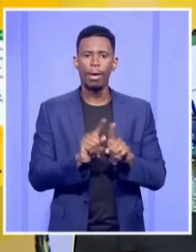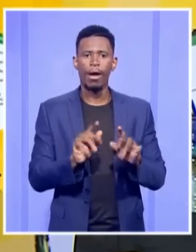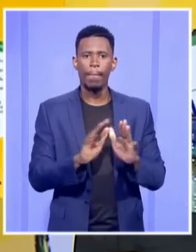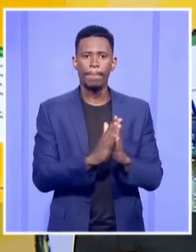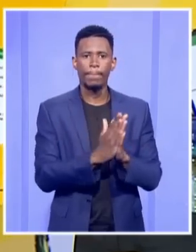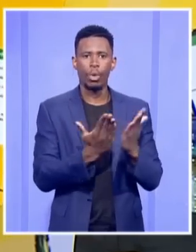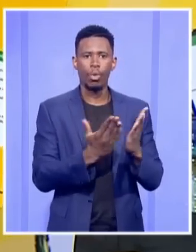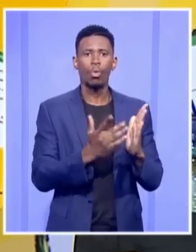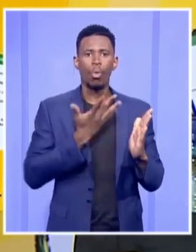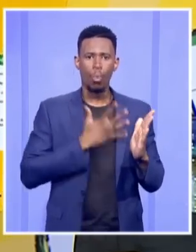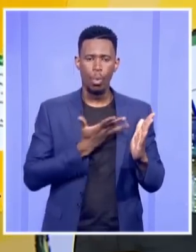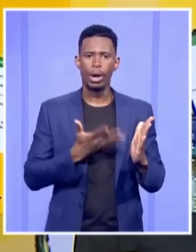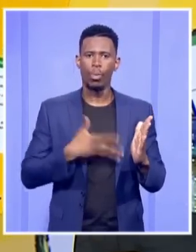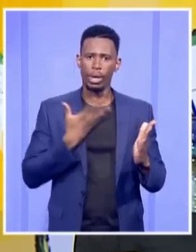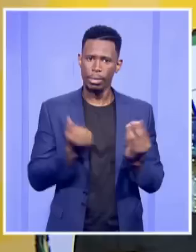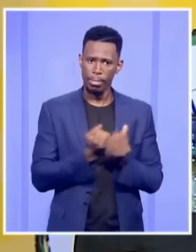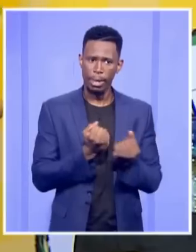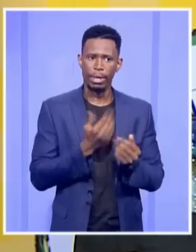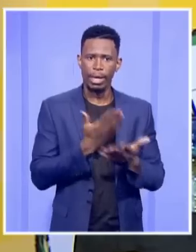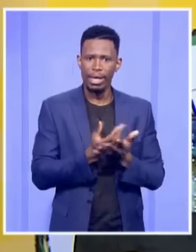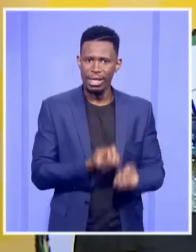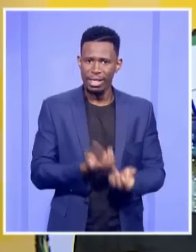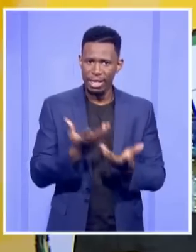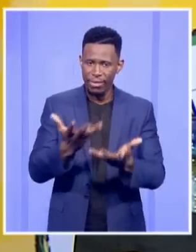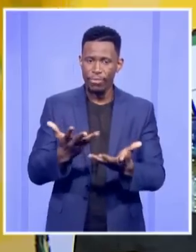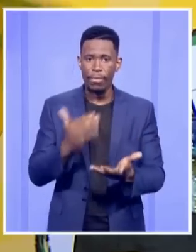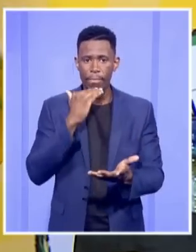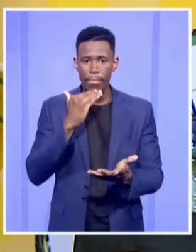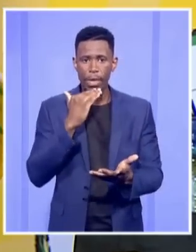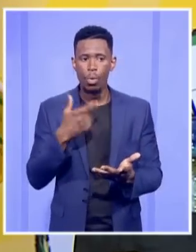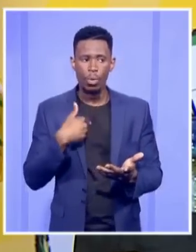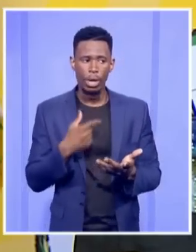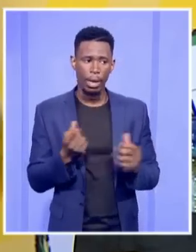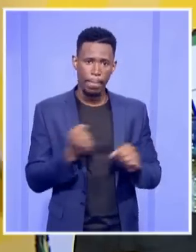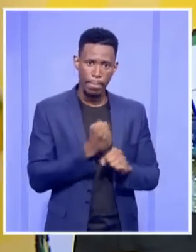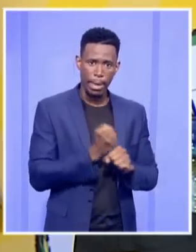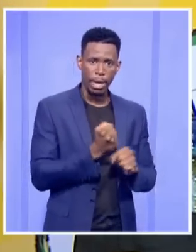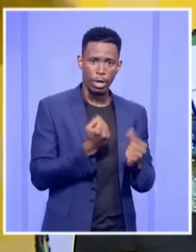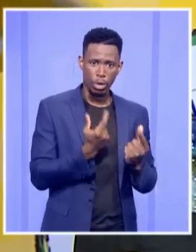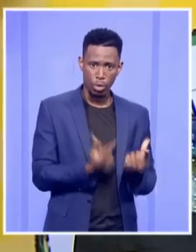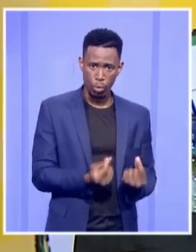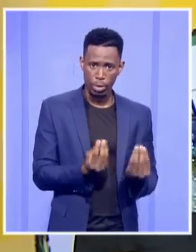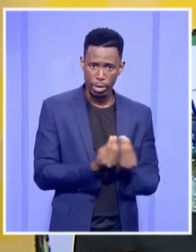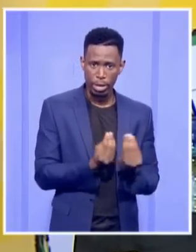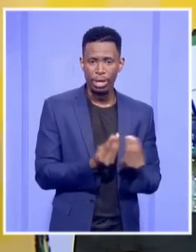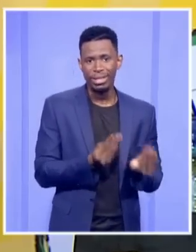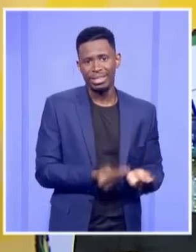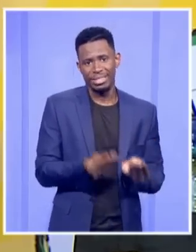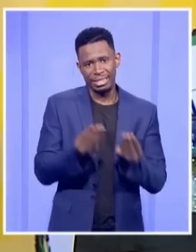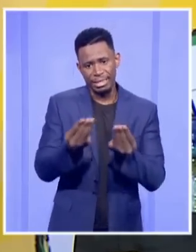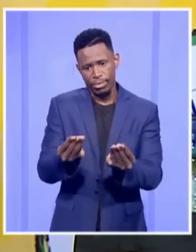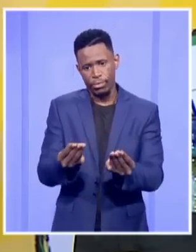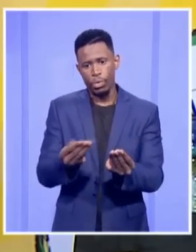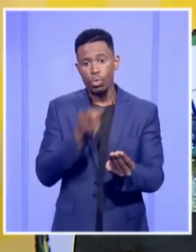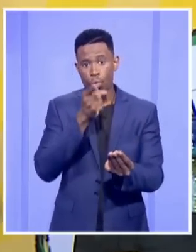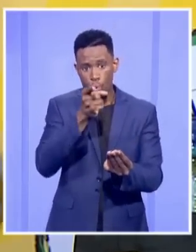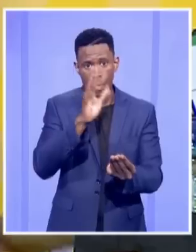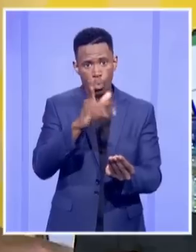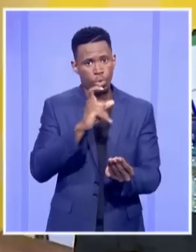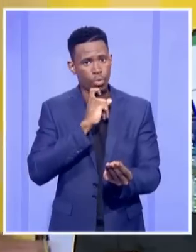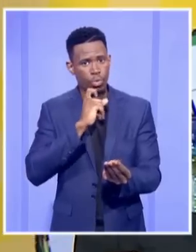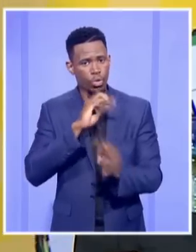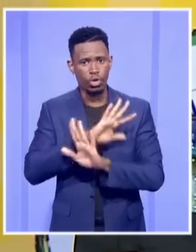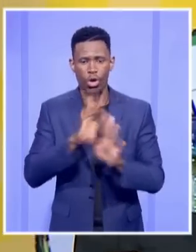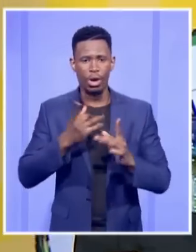this directory for yourselves. So we're coming to yourselves to do things that are going to be used by you, not by us.